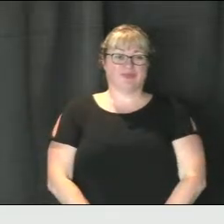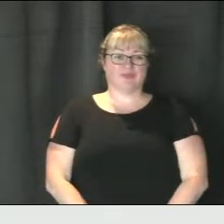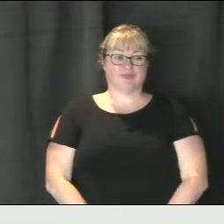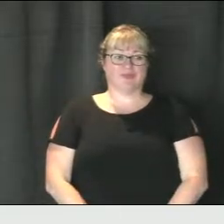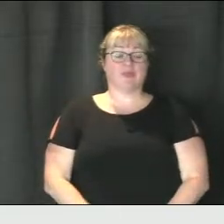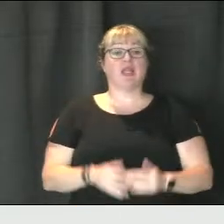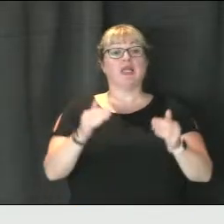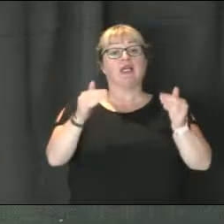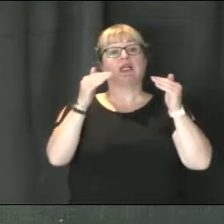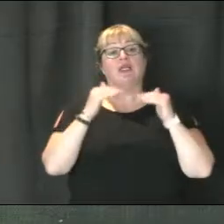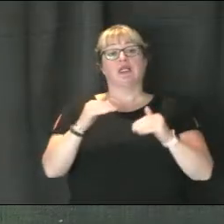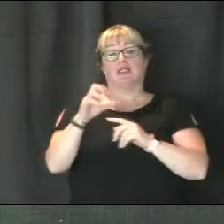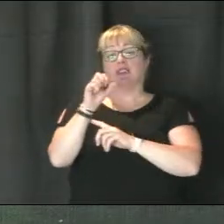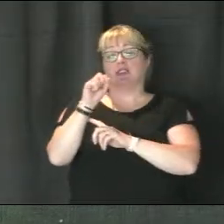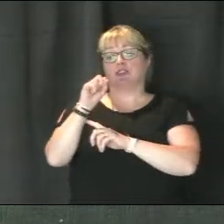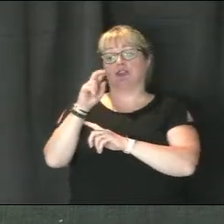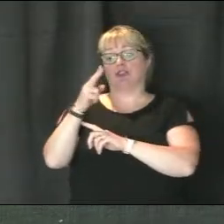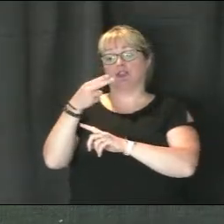Next is Sheila Ann Lee.